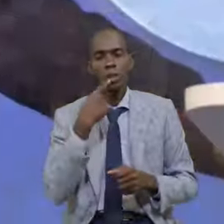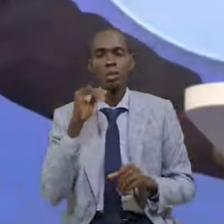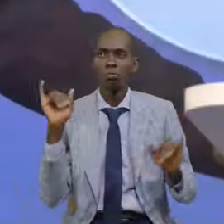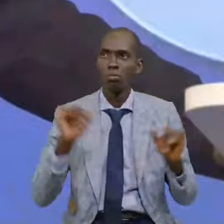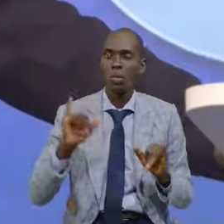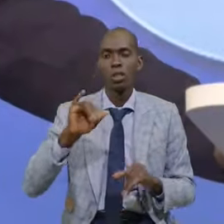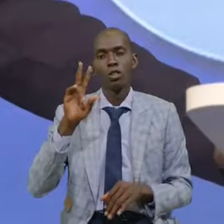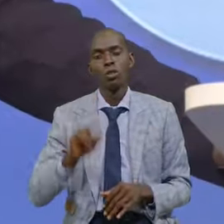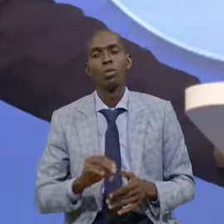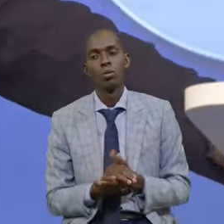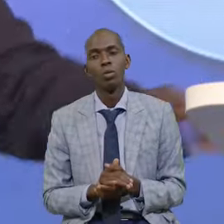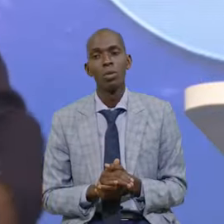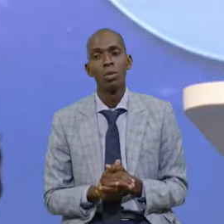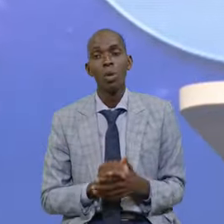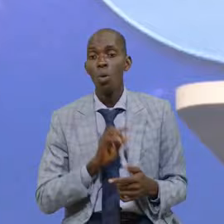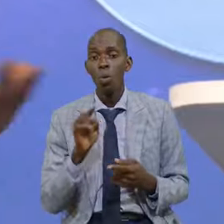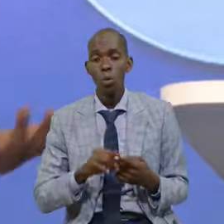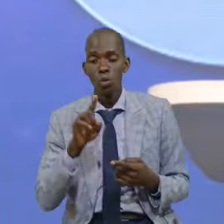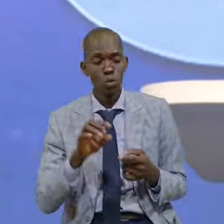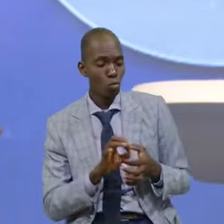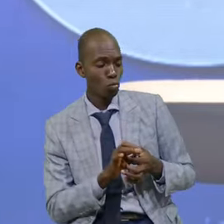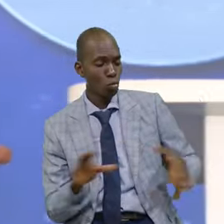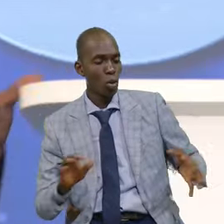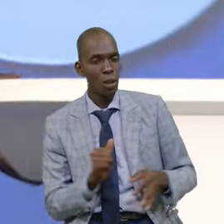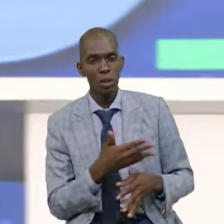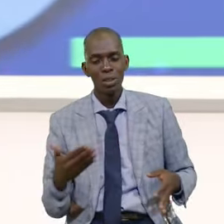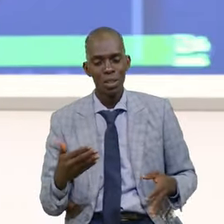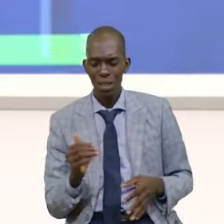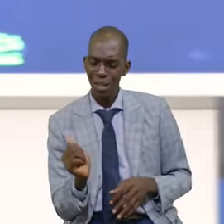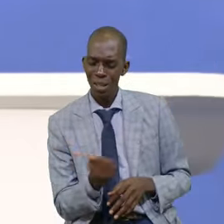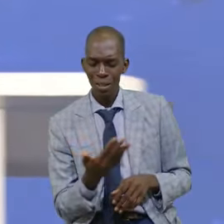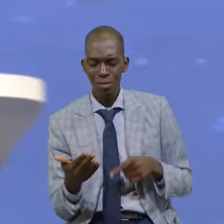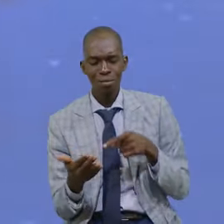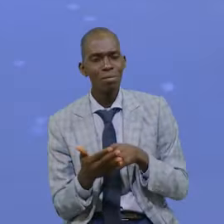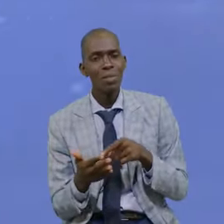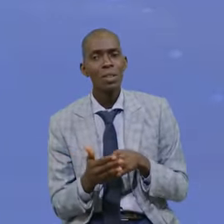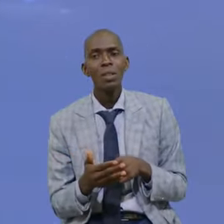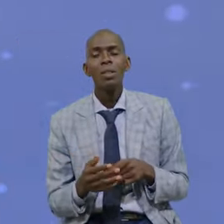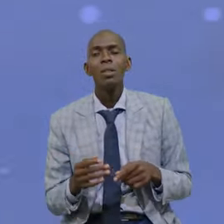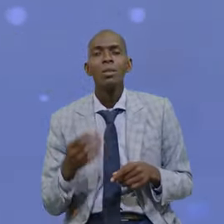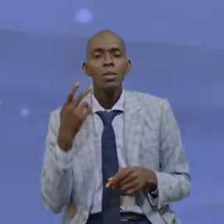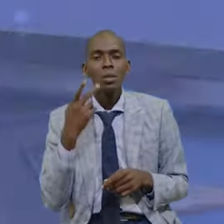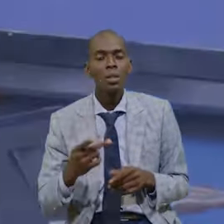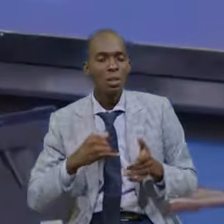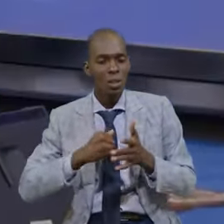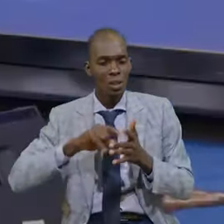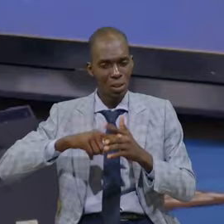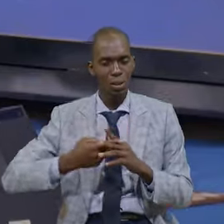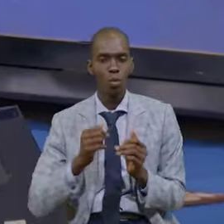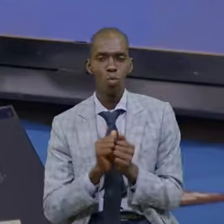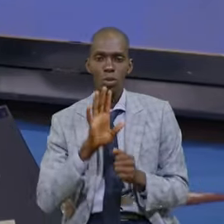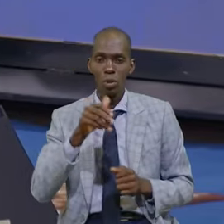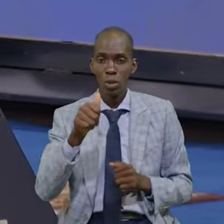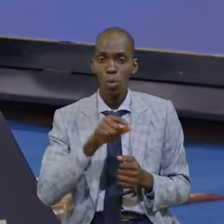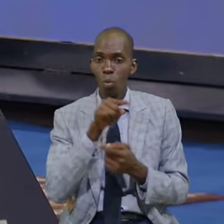When you lose anything, now when we say anything, begins with yourself. When you lose